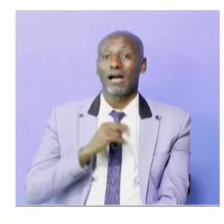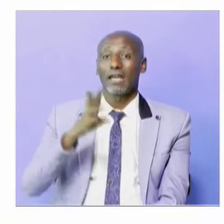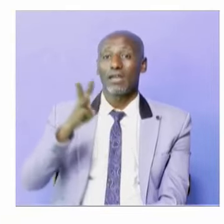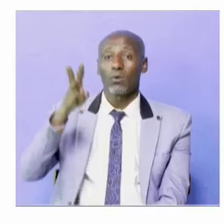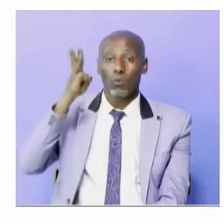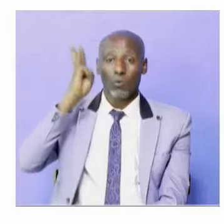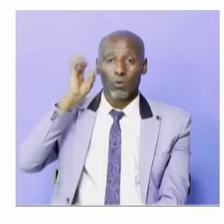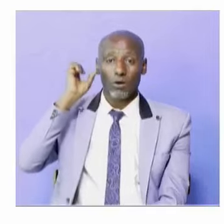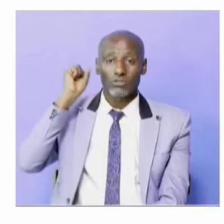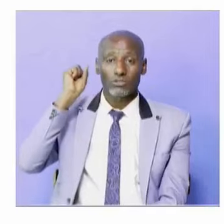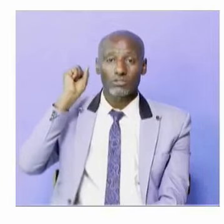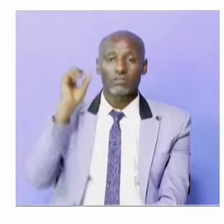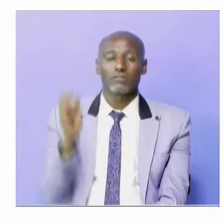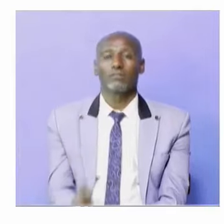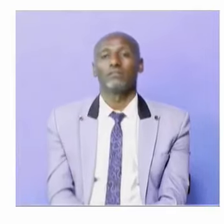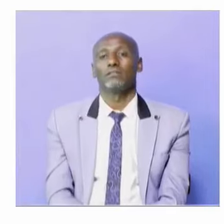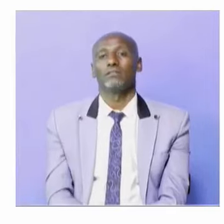I was.